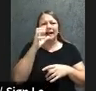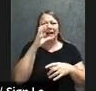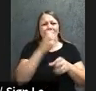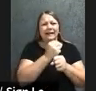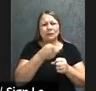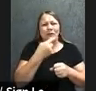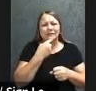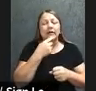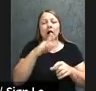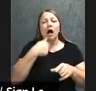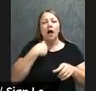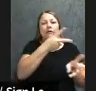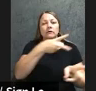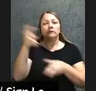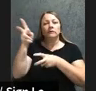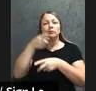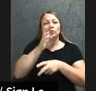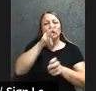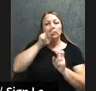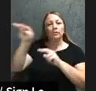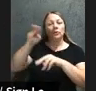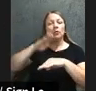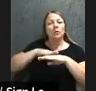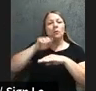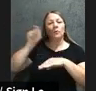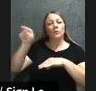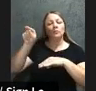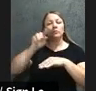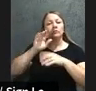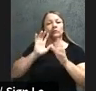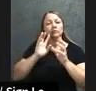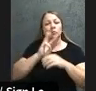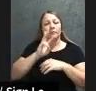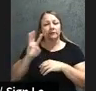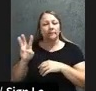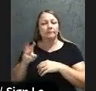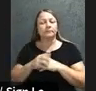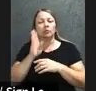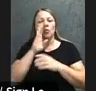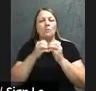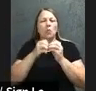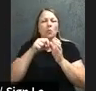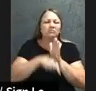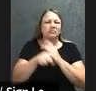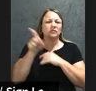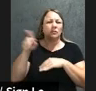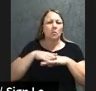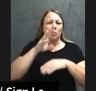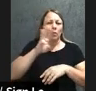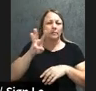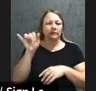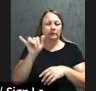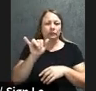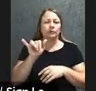posted as soon as possible. But just to let you know where the information is coming from and where to go for more details. So there's that toolkit for people